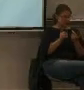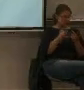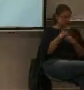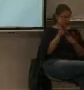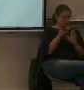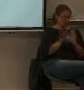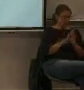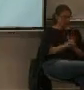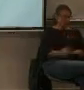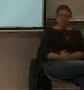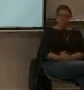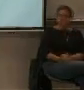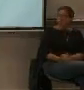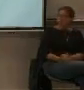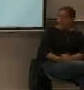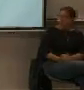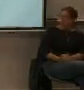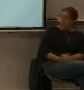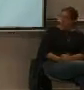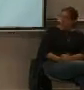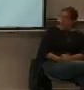diagrams.